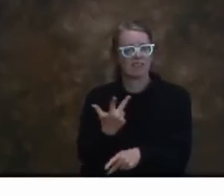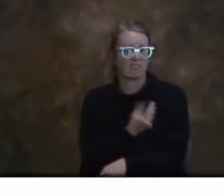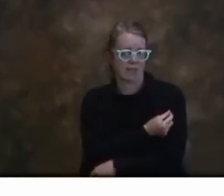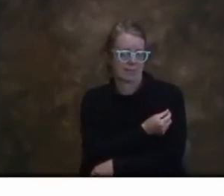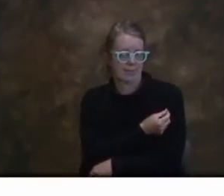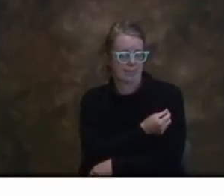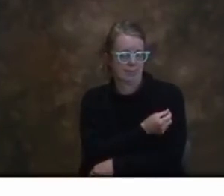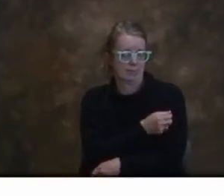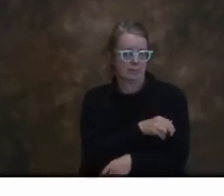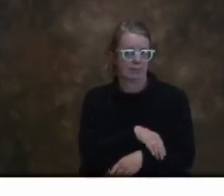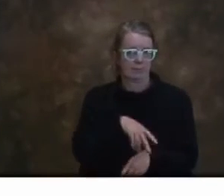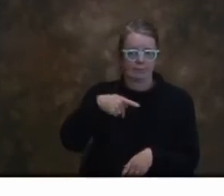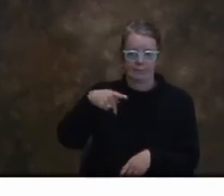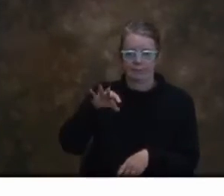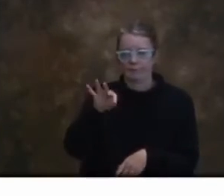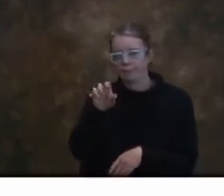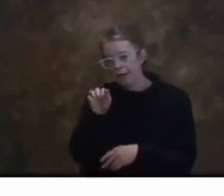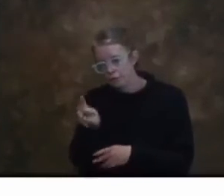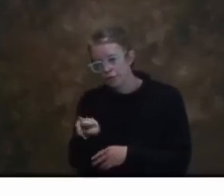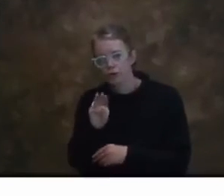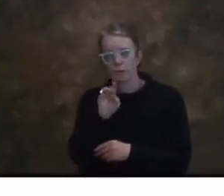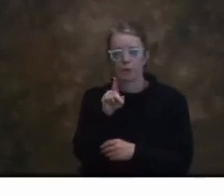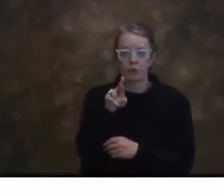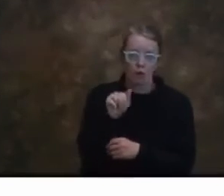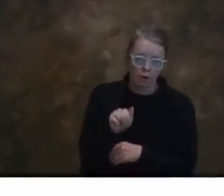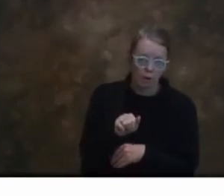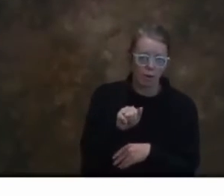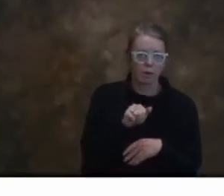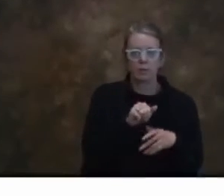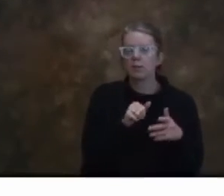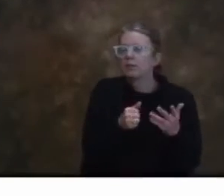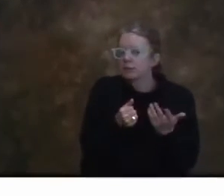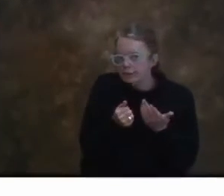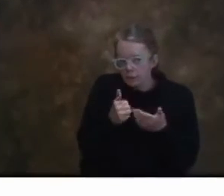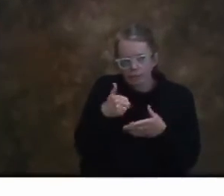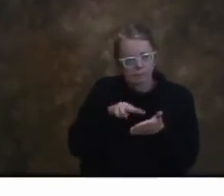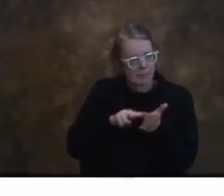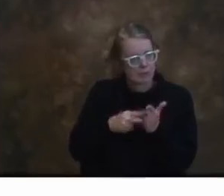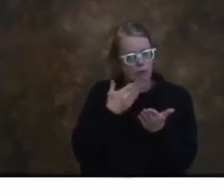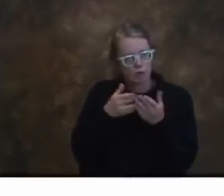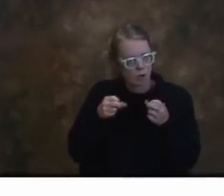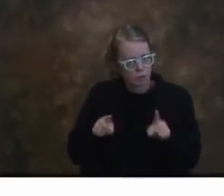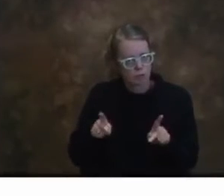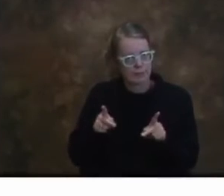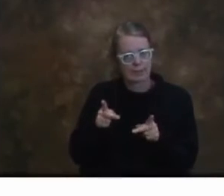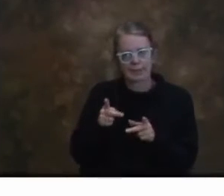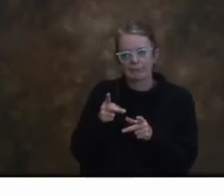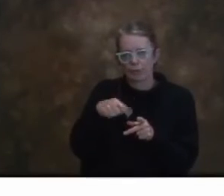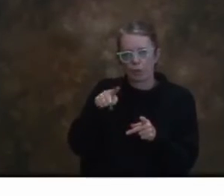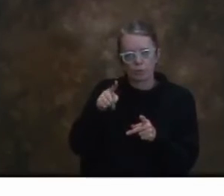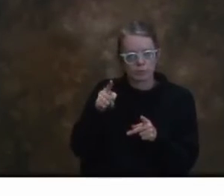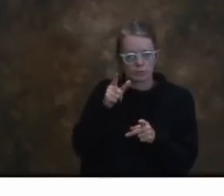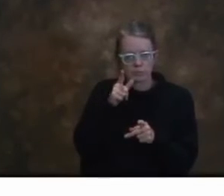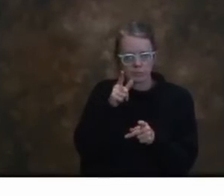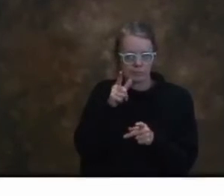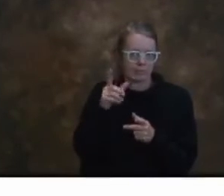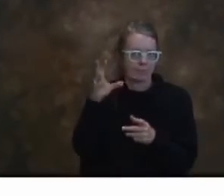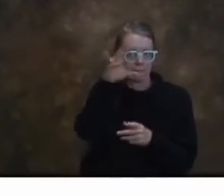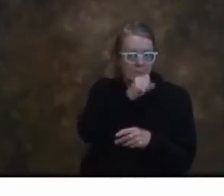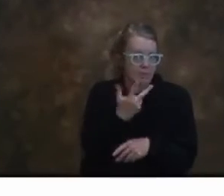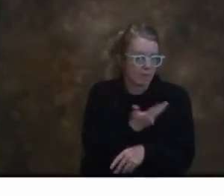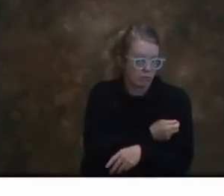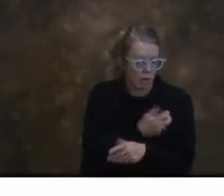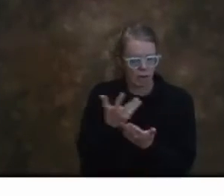making it a great opportunity for grown-ups to get whatever dose they need that they may be missing, while their 5